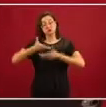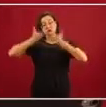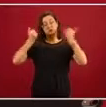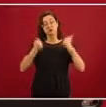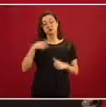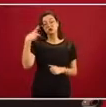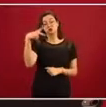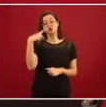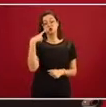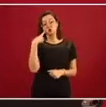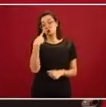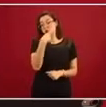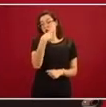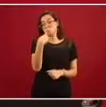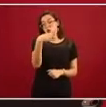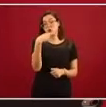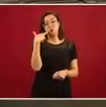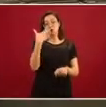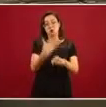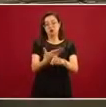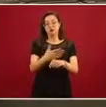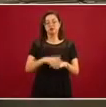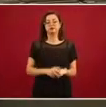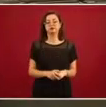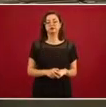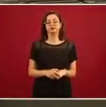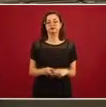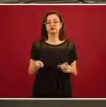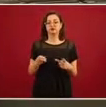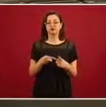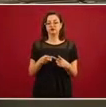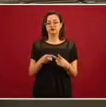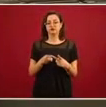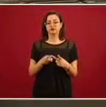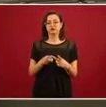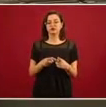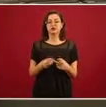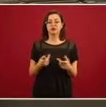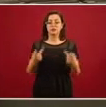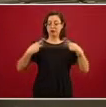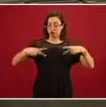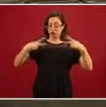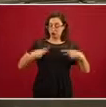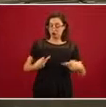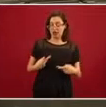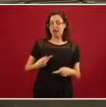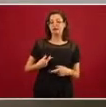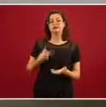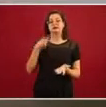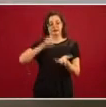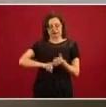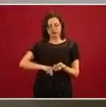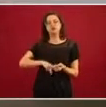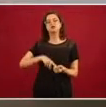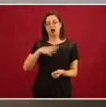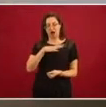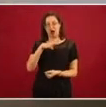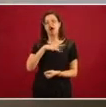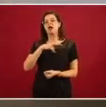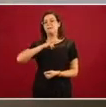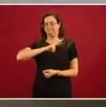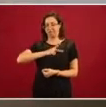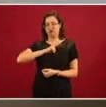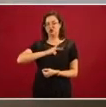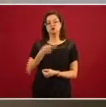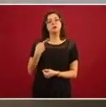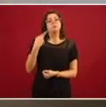could or not be helpful to mitigating the transmission. But it is within the right and it